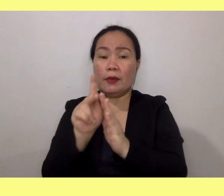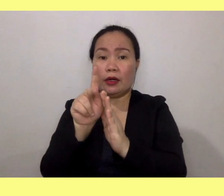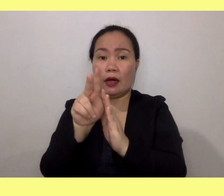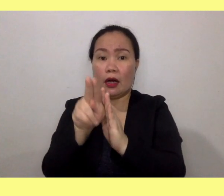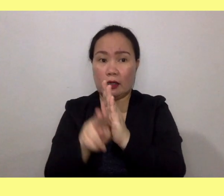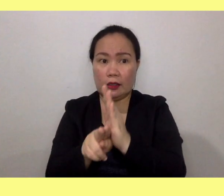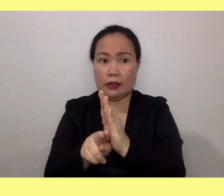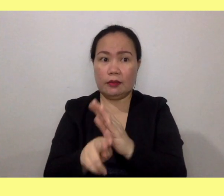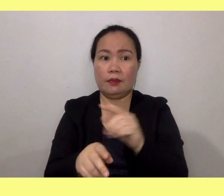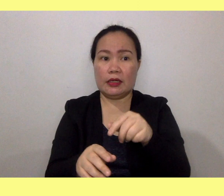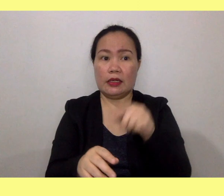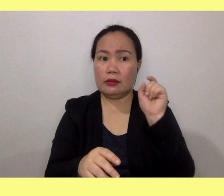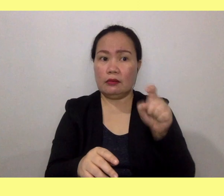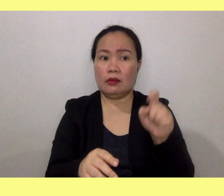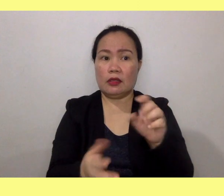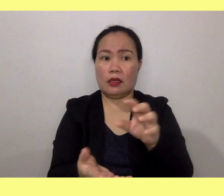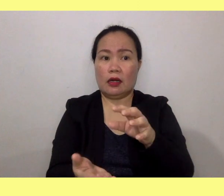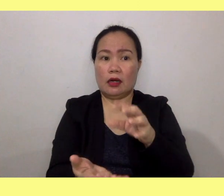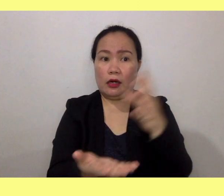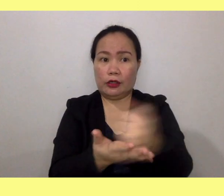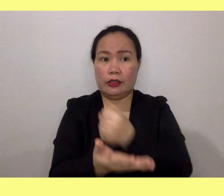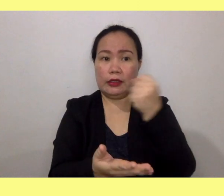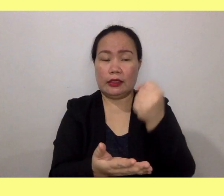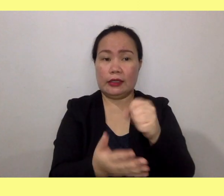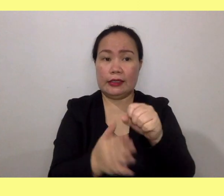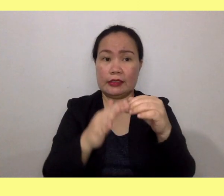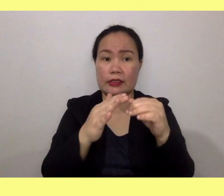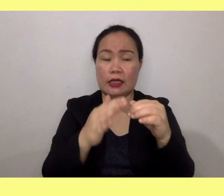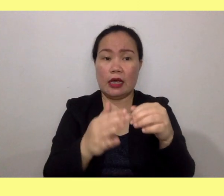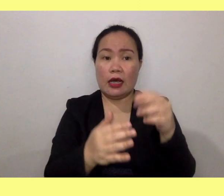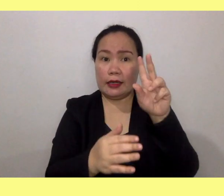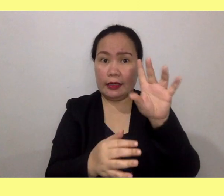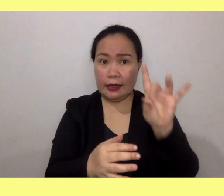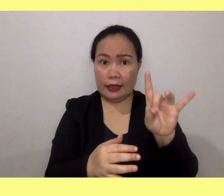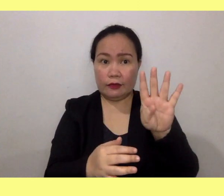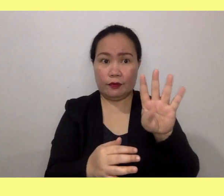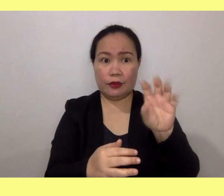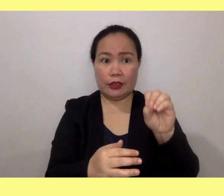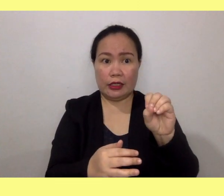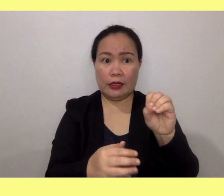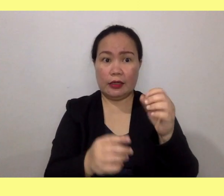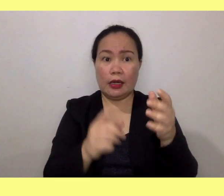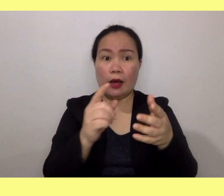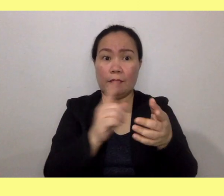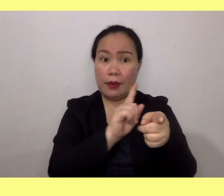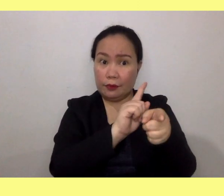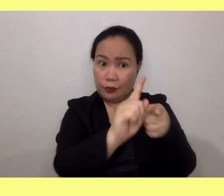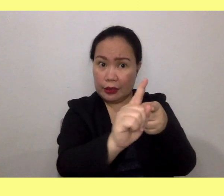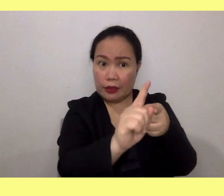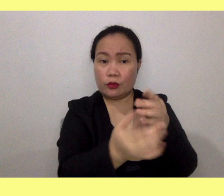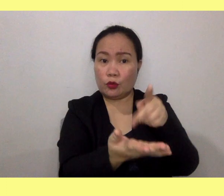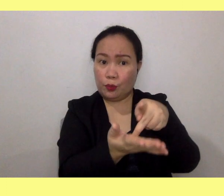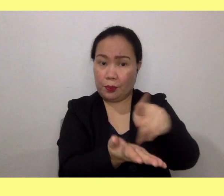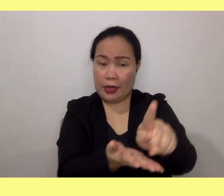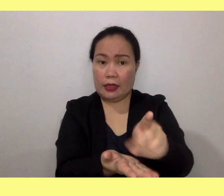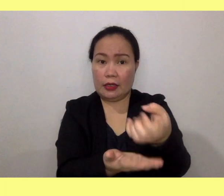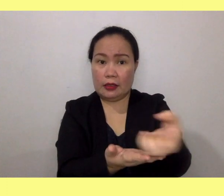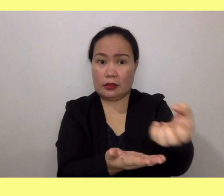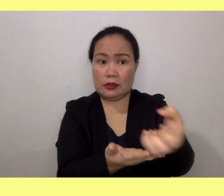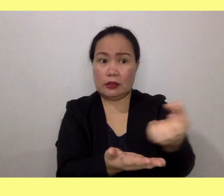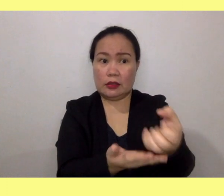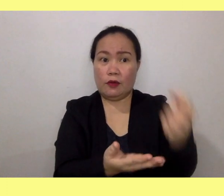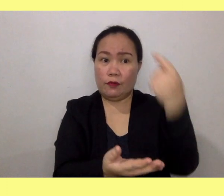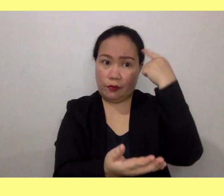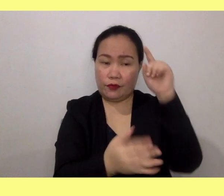840 pesos per week to pay his expenses while attending college night classes. So, write